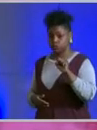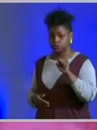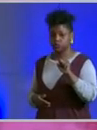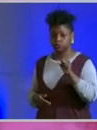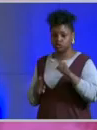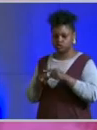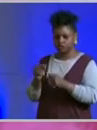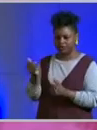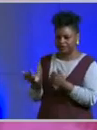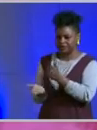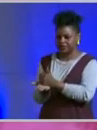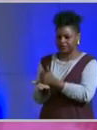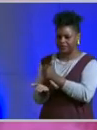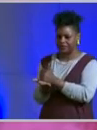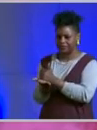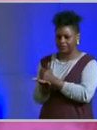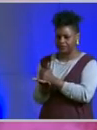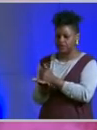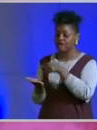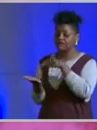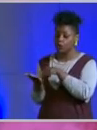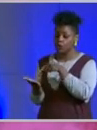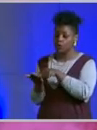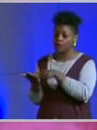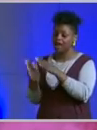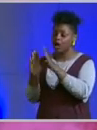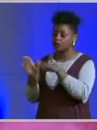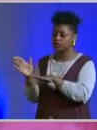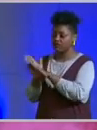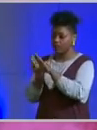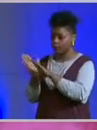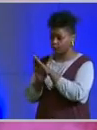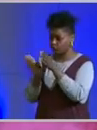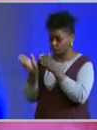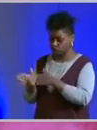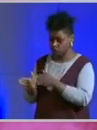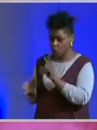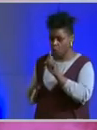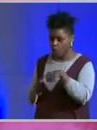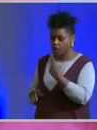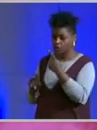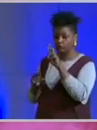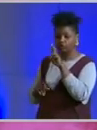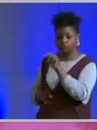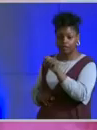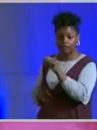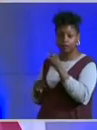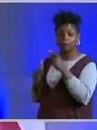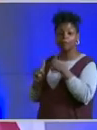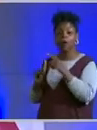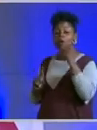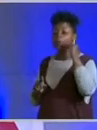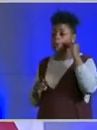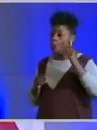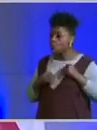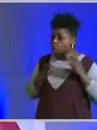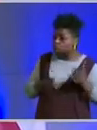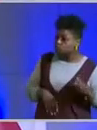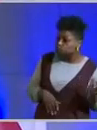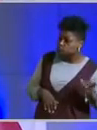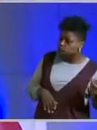affordable housing developers develop more affordable housing, not just on the rental side, but also on the home ownership side as well.